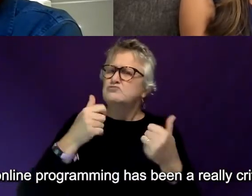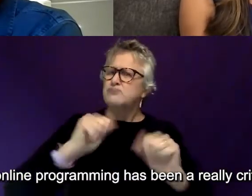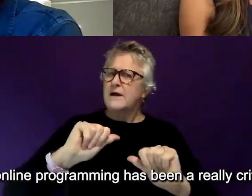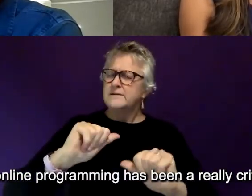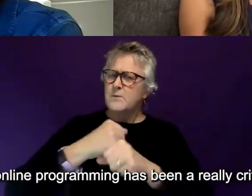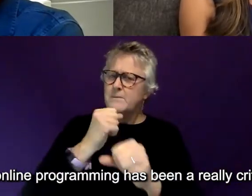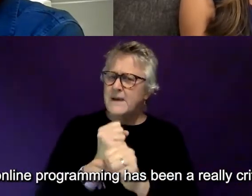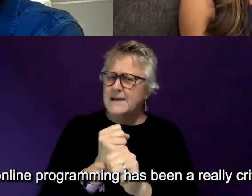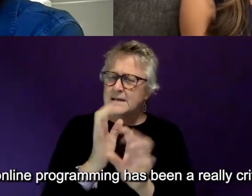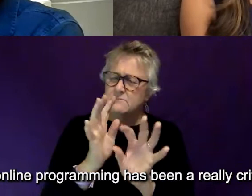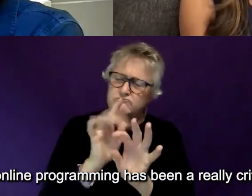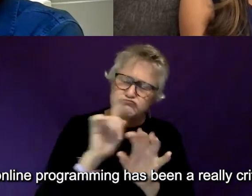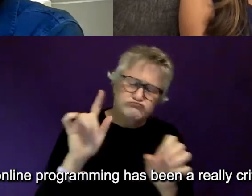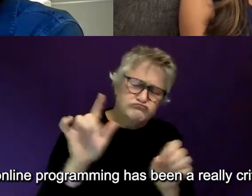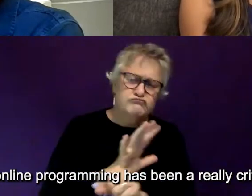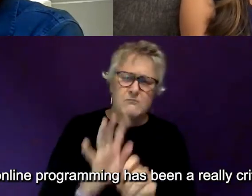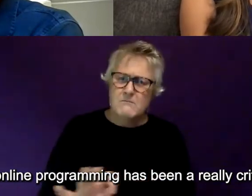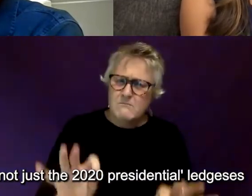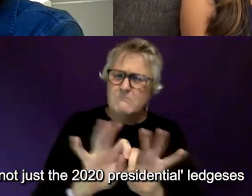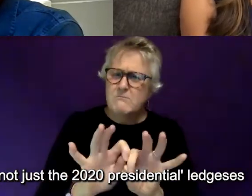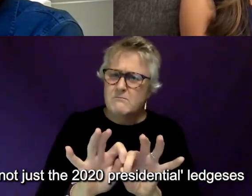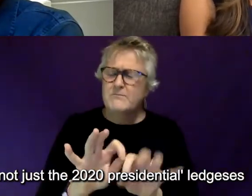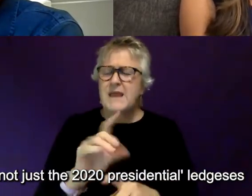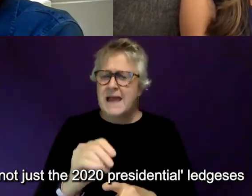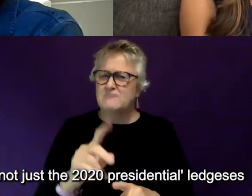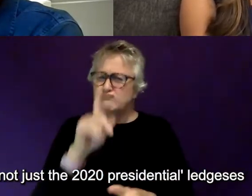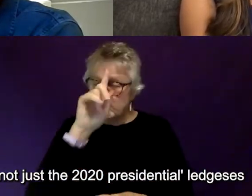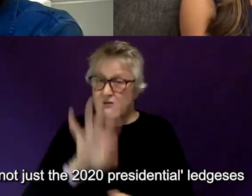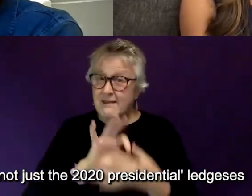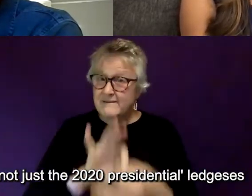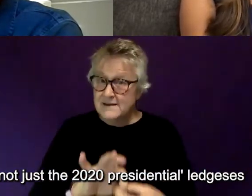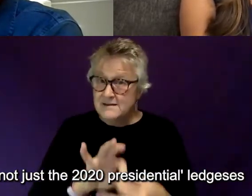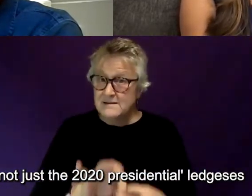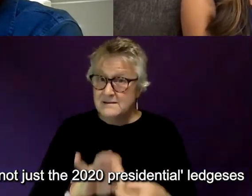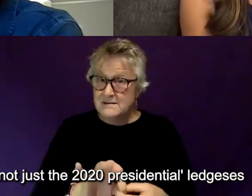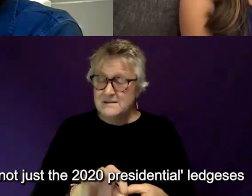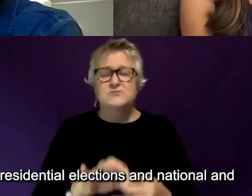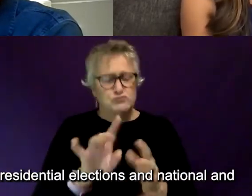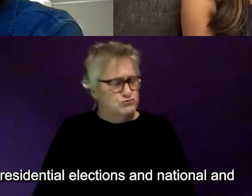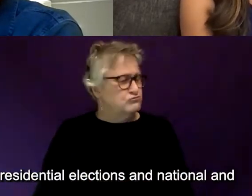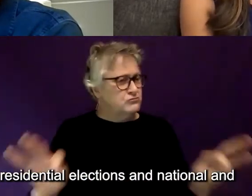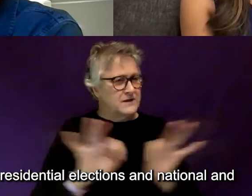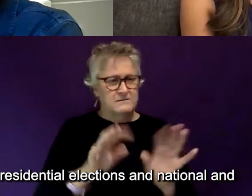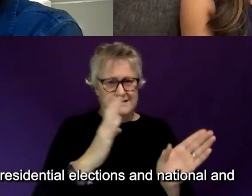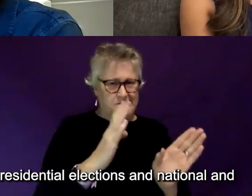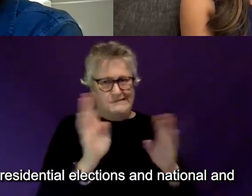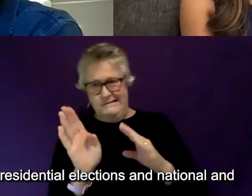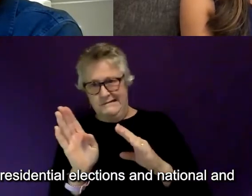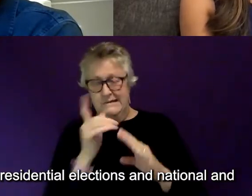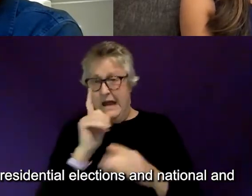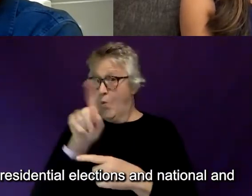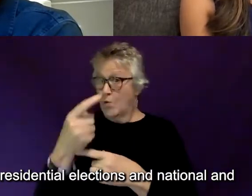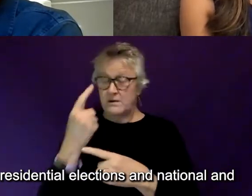relevant and having that online programming has been a really critical shift to not just the 2020 presidential